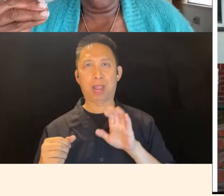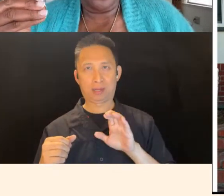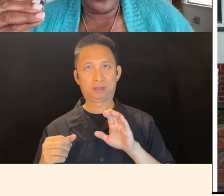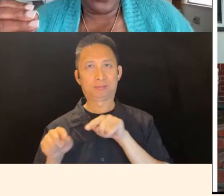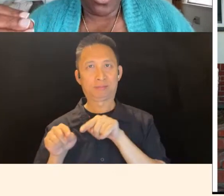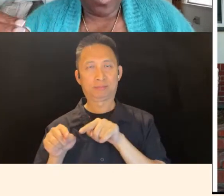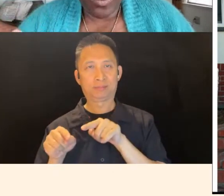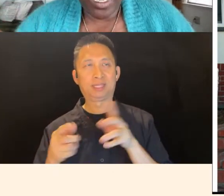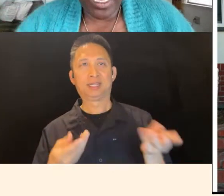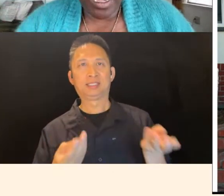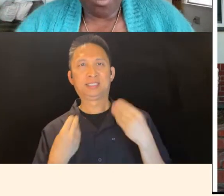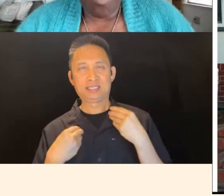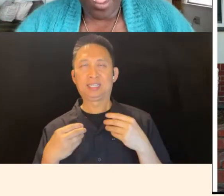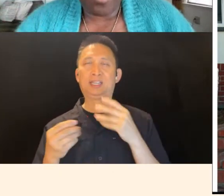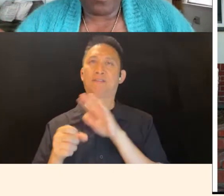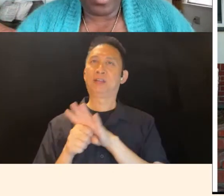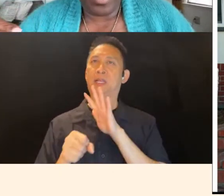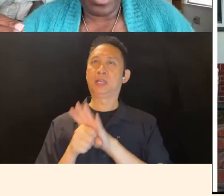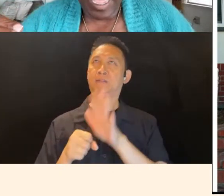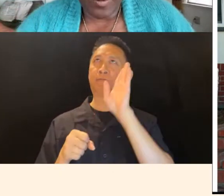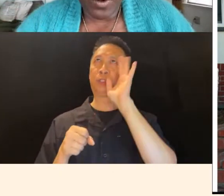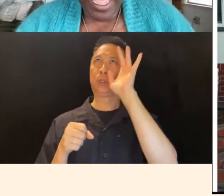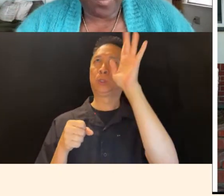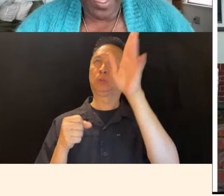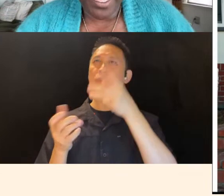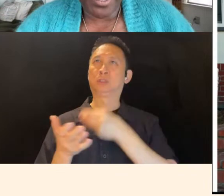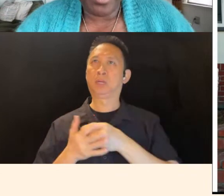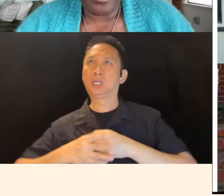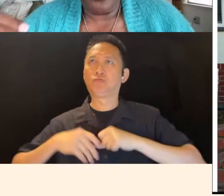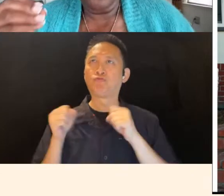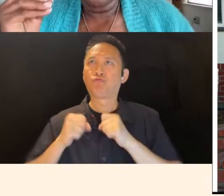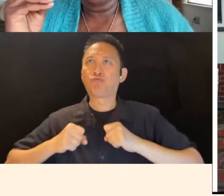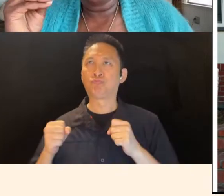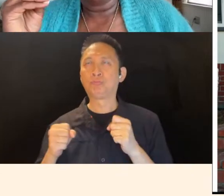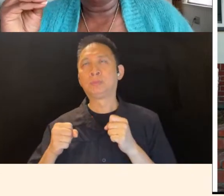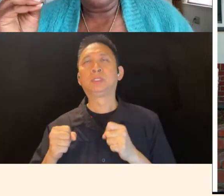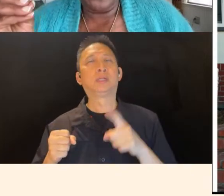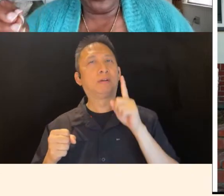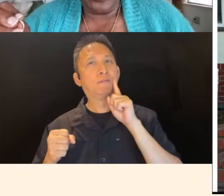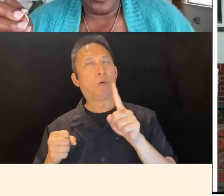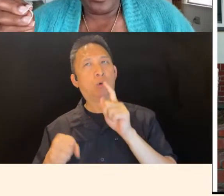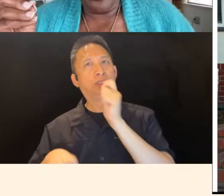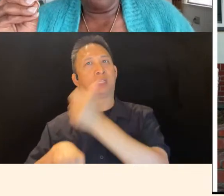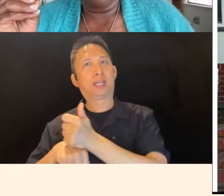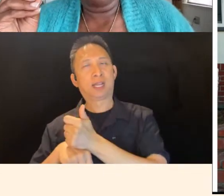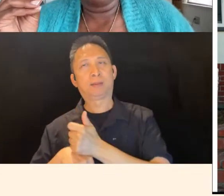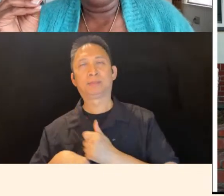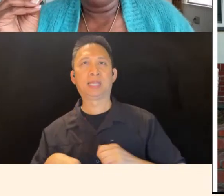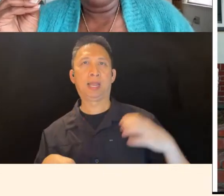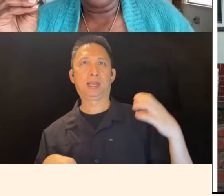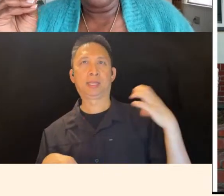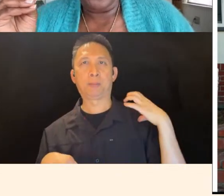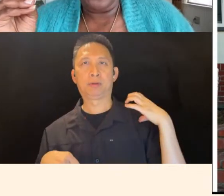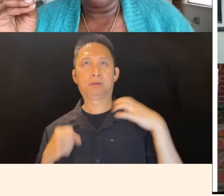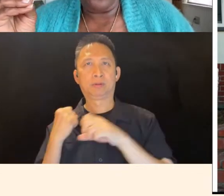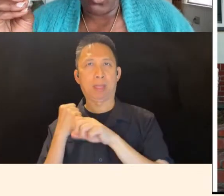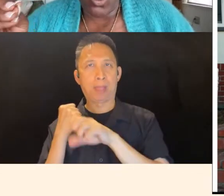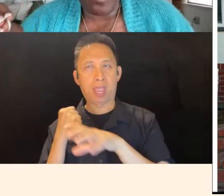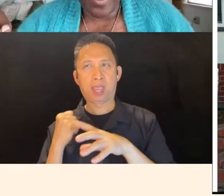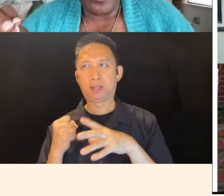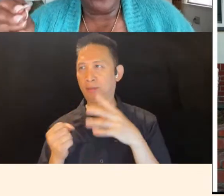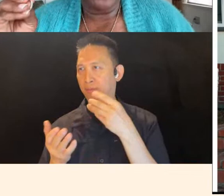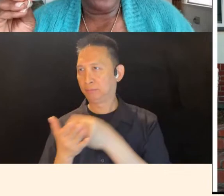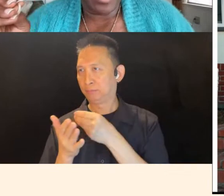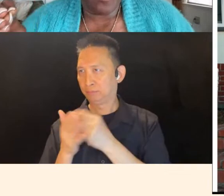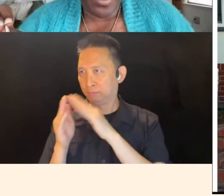to organize our community around the capital campaign, to meet folks and